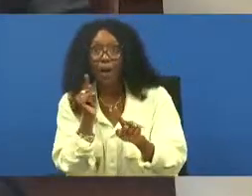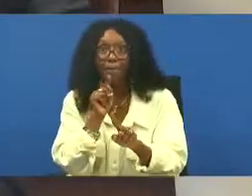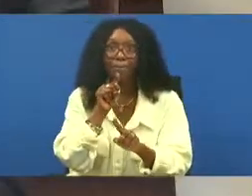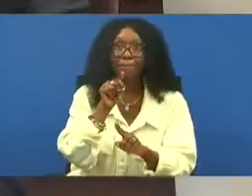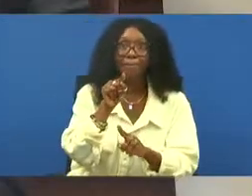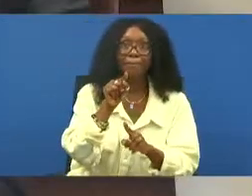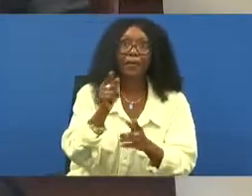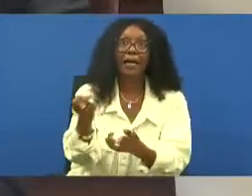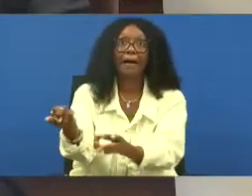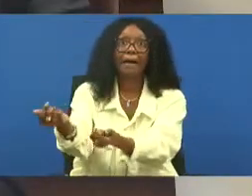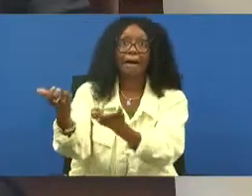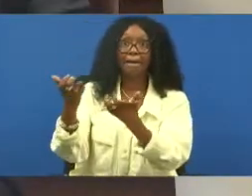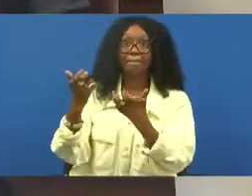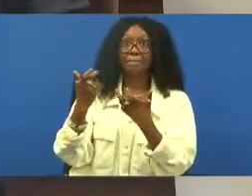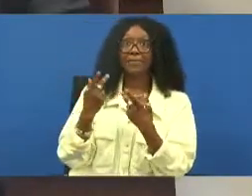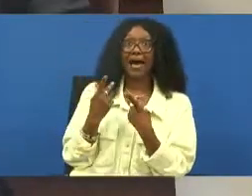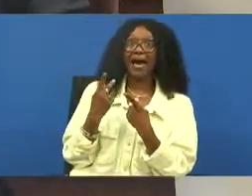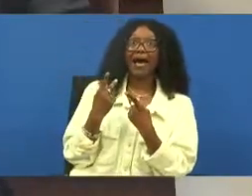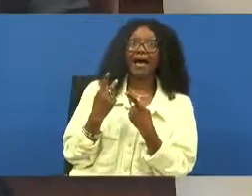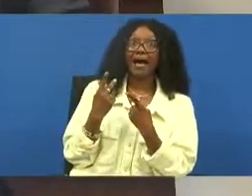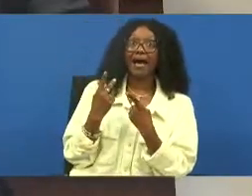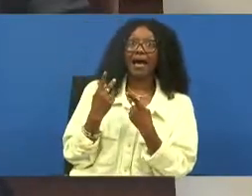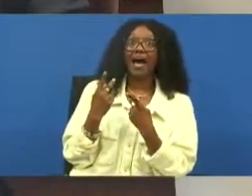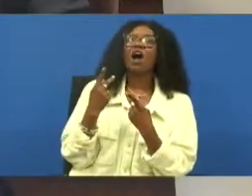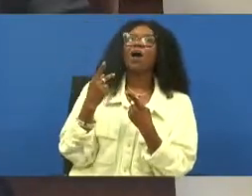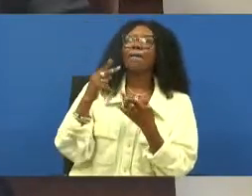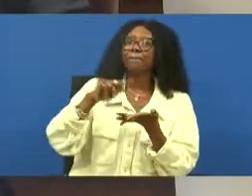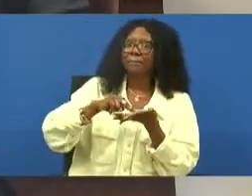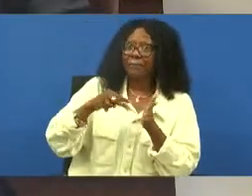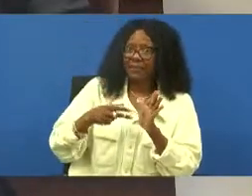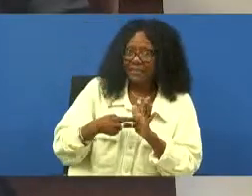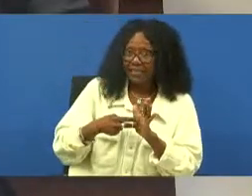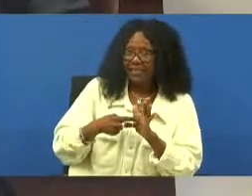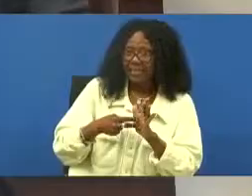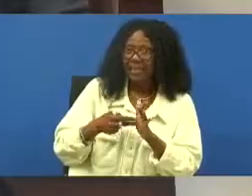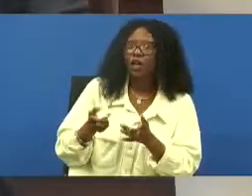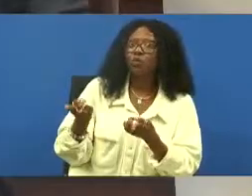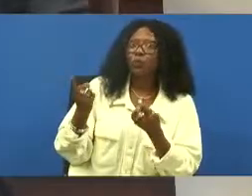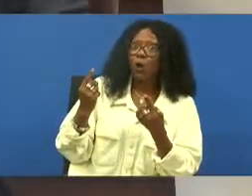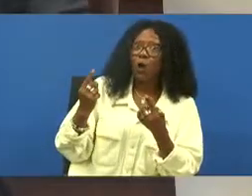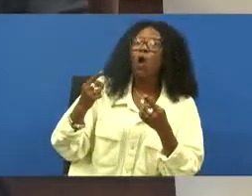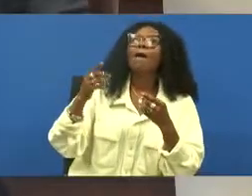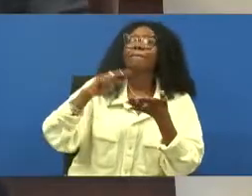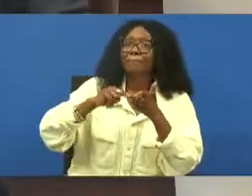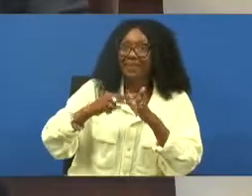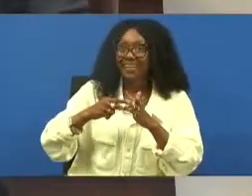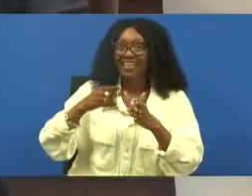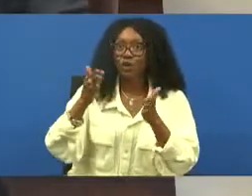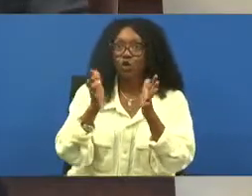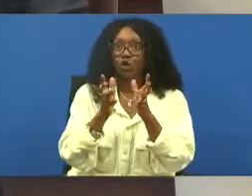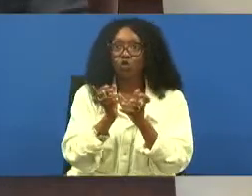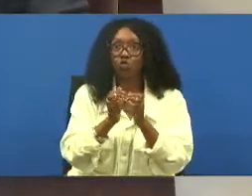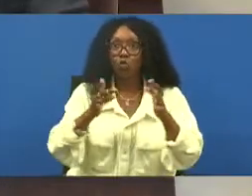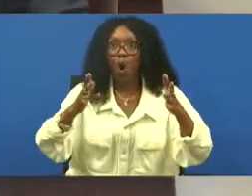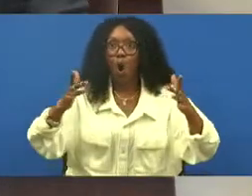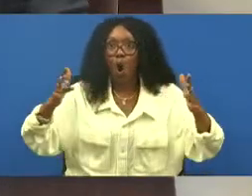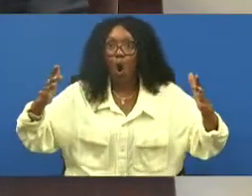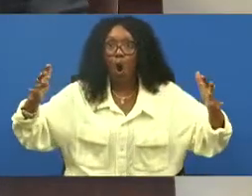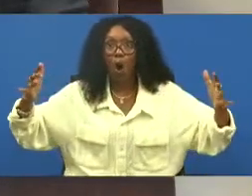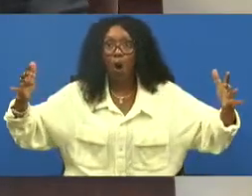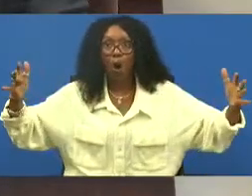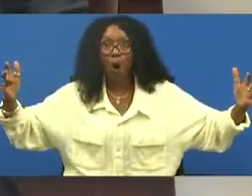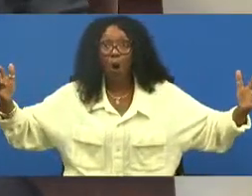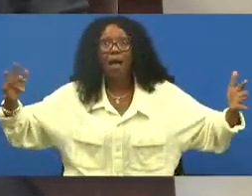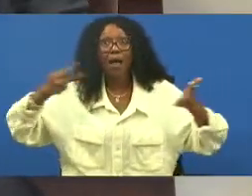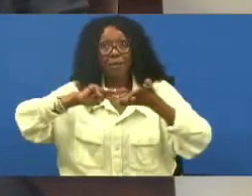return by growth. Also, by that growth would then allow the city parish